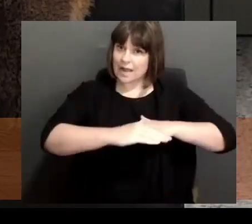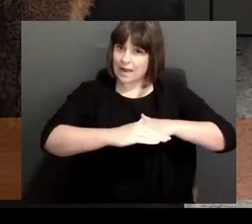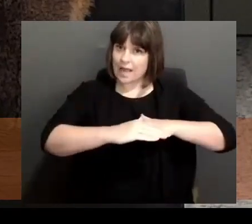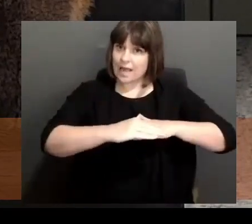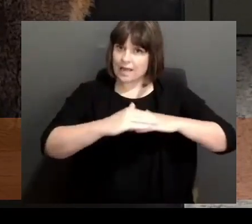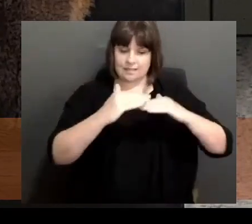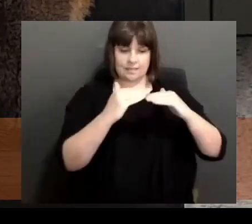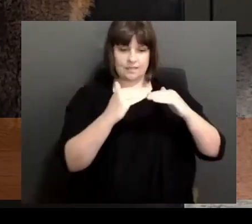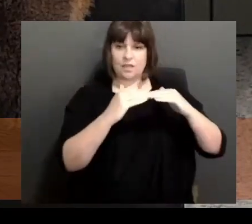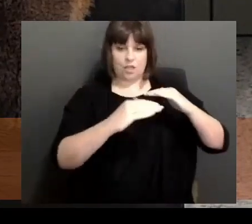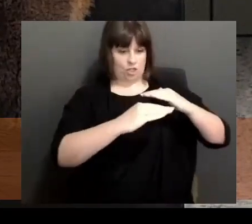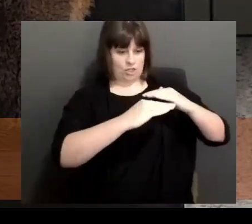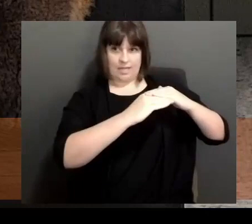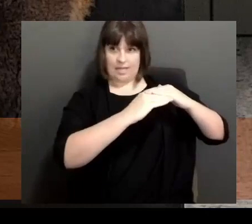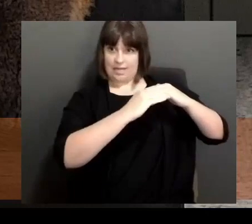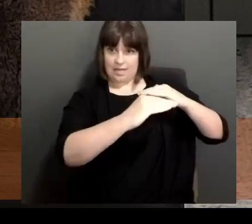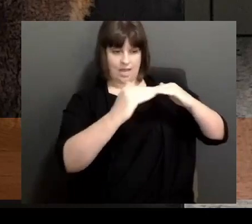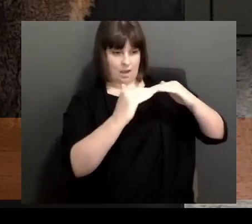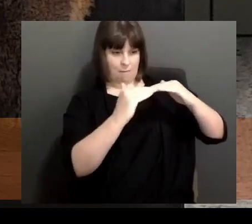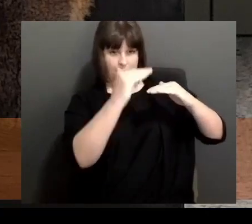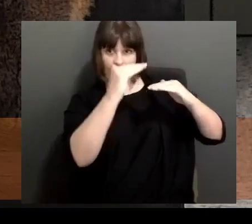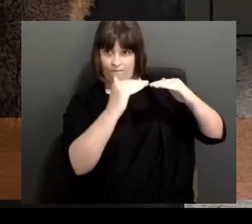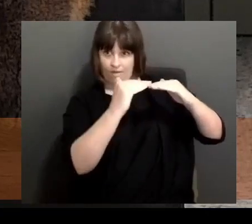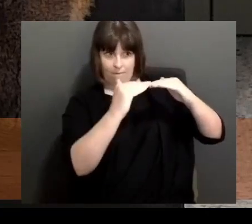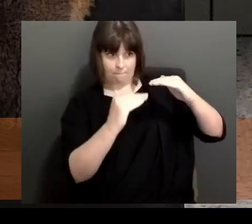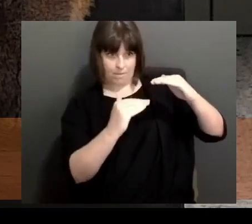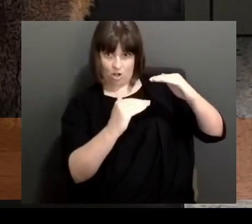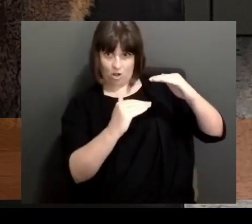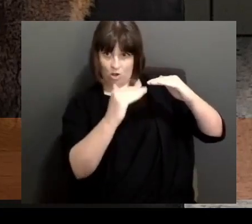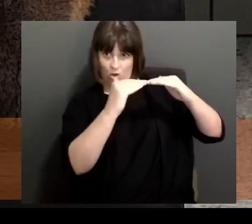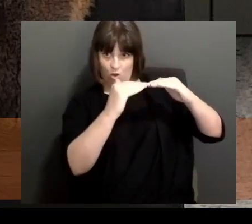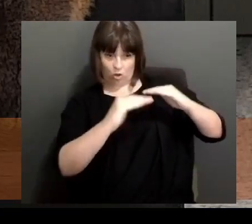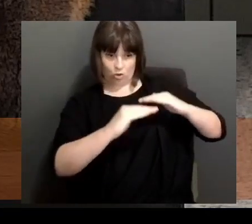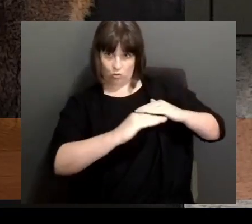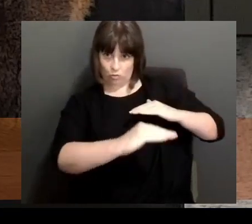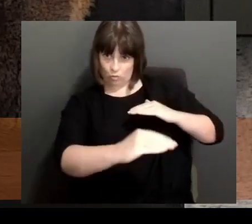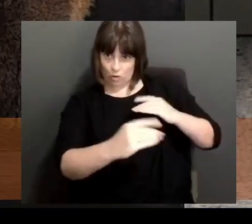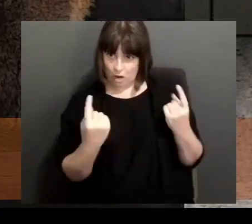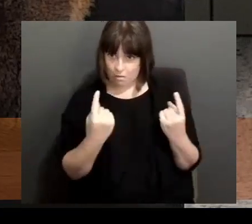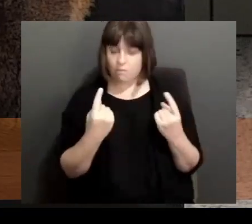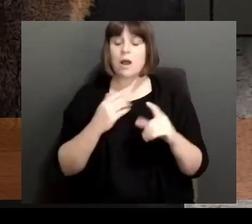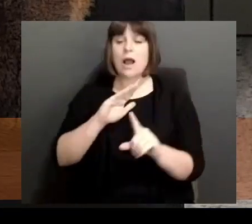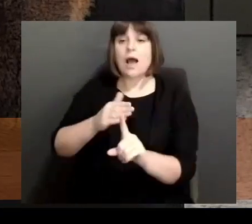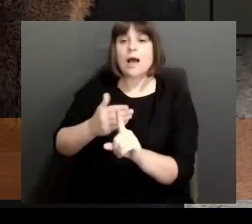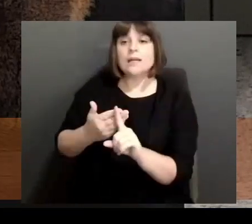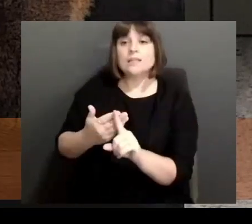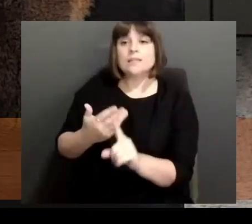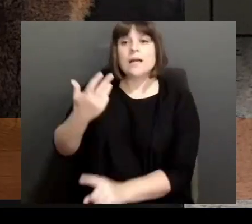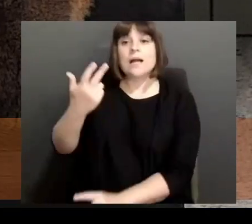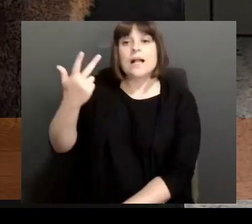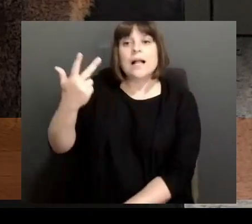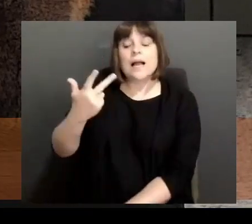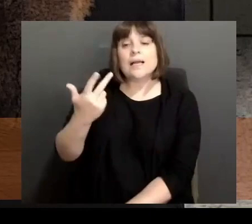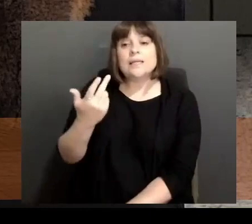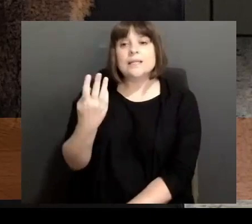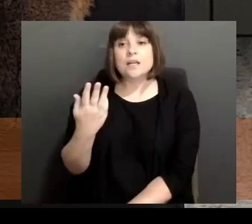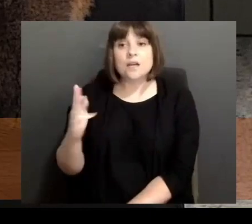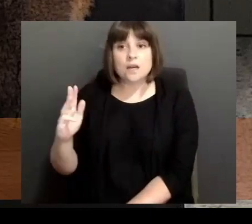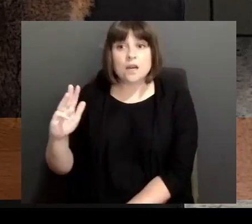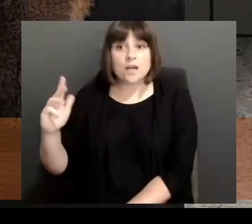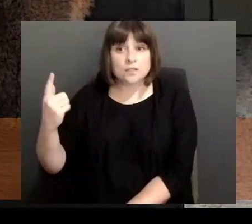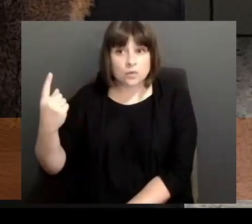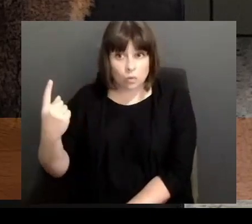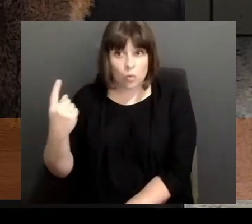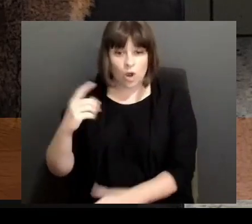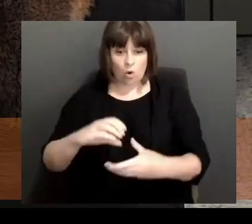surface? Until 1891, consistent with British common law, ownership of land, including all